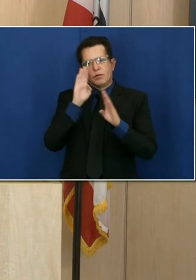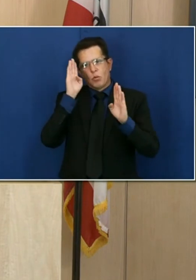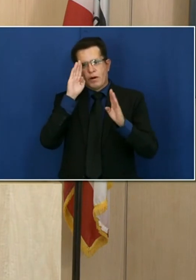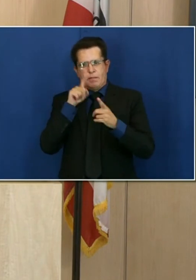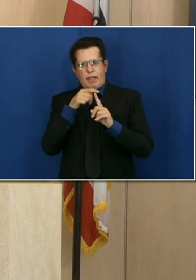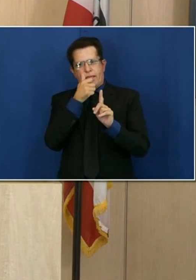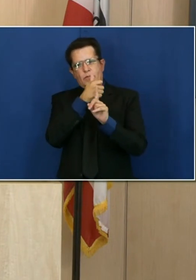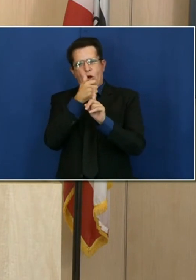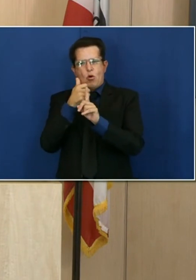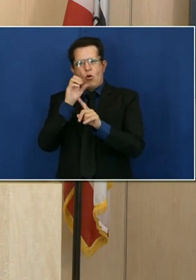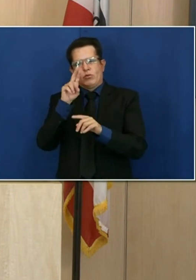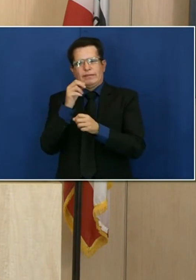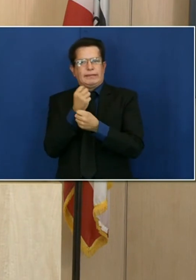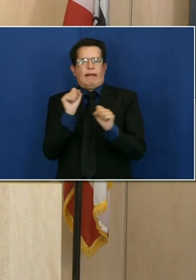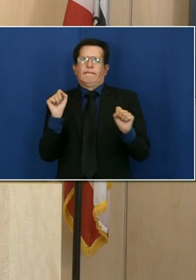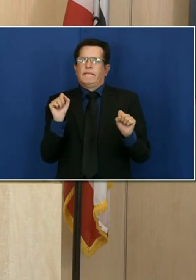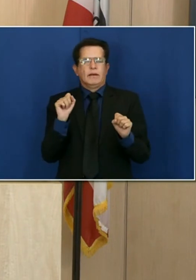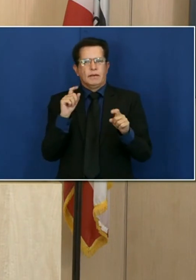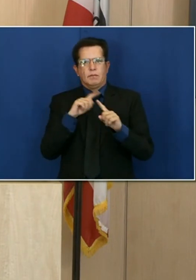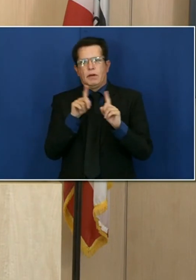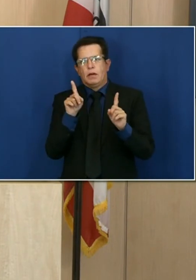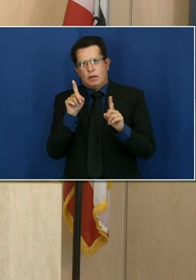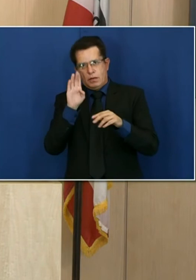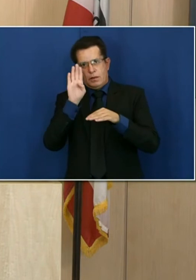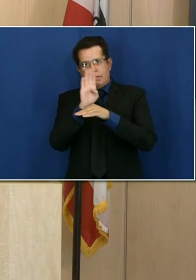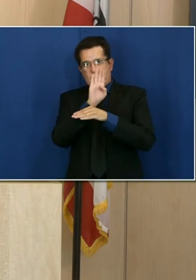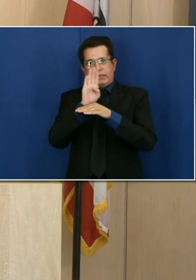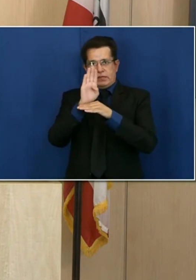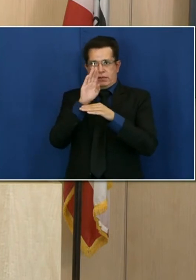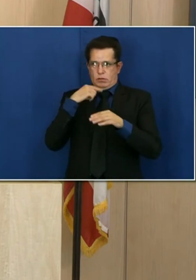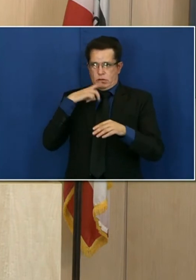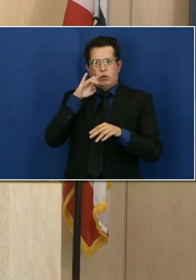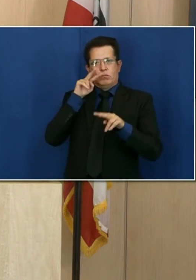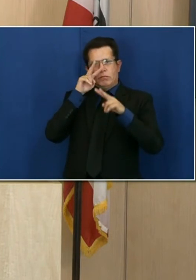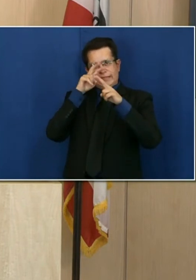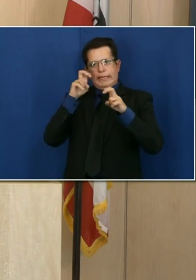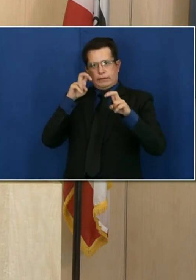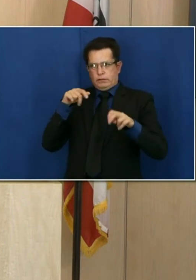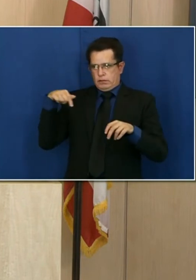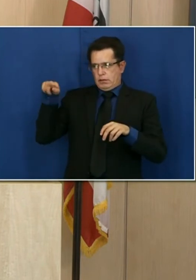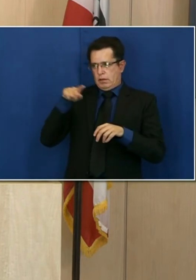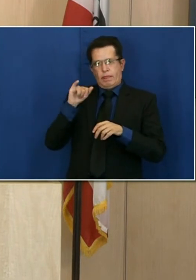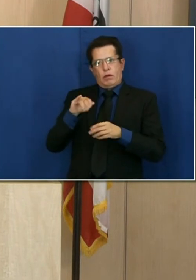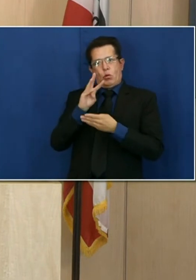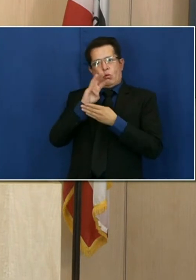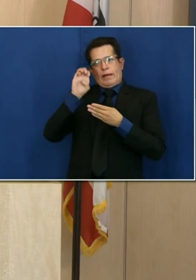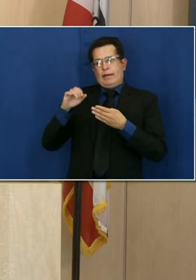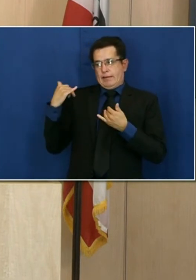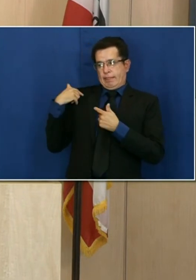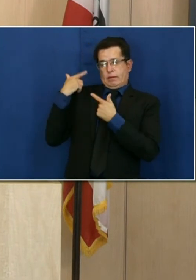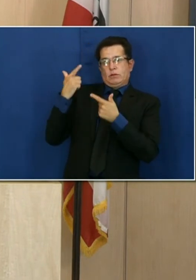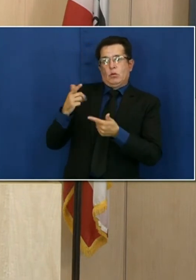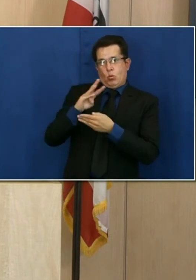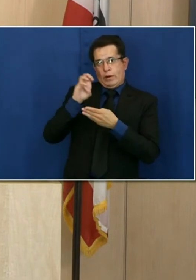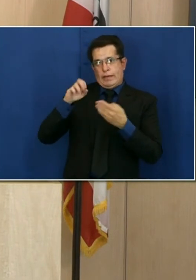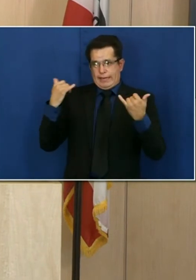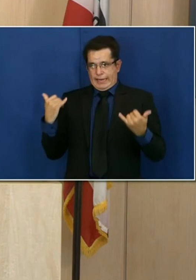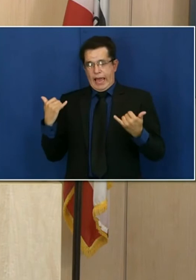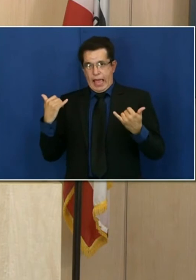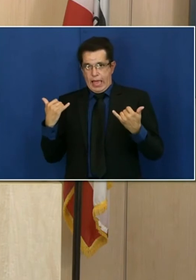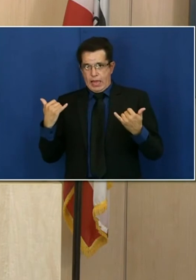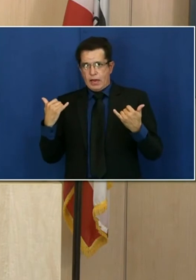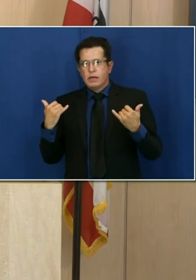But businesses were assessed over the weekend, so any cease and desist order that's issued today